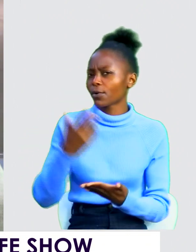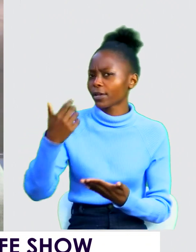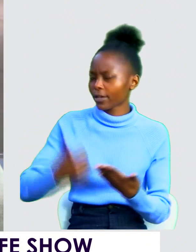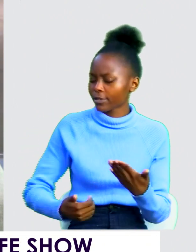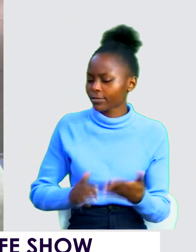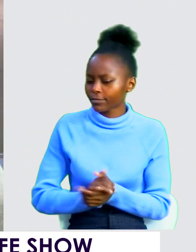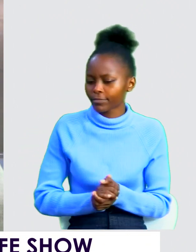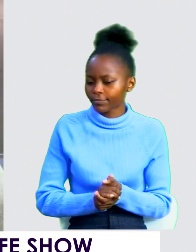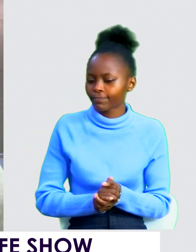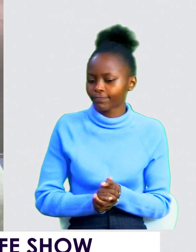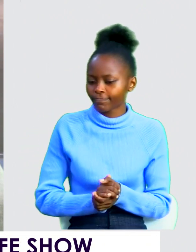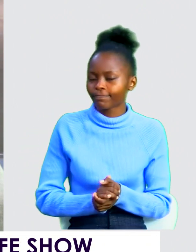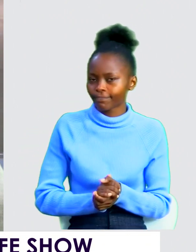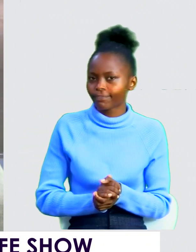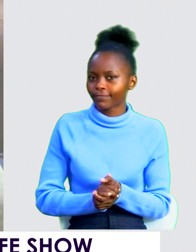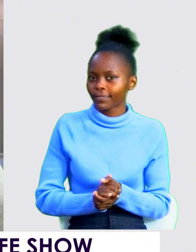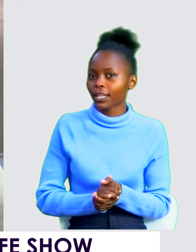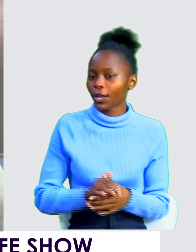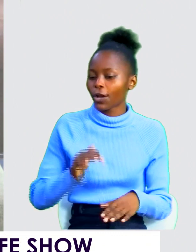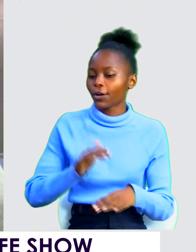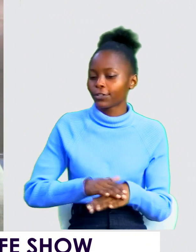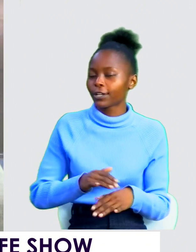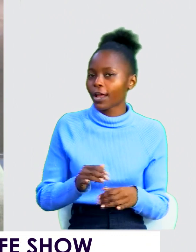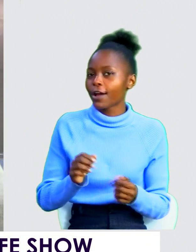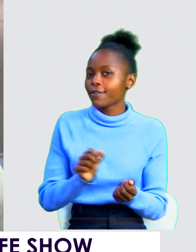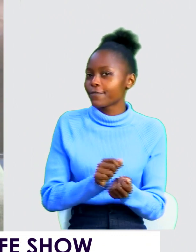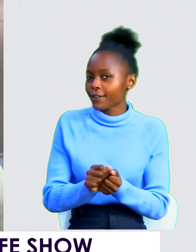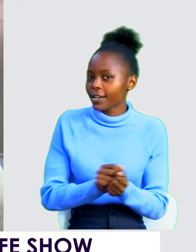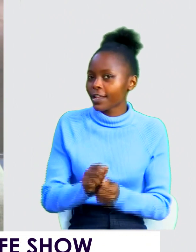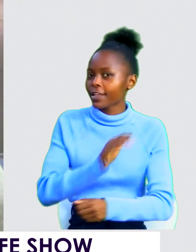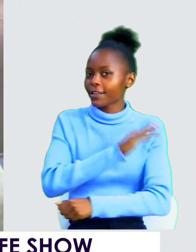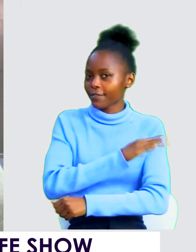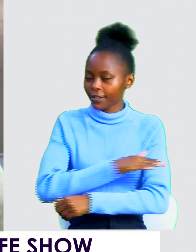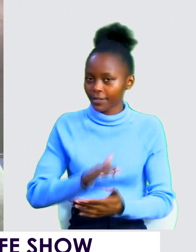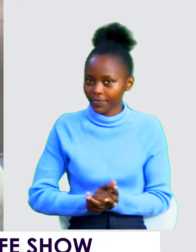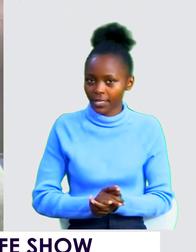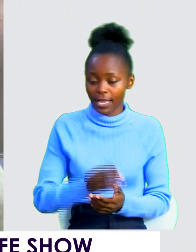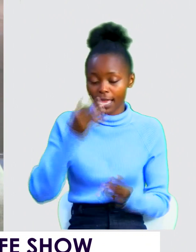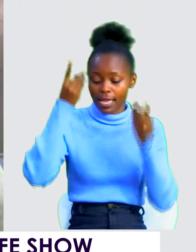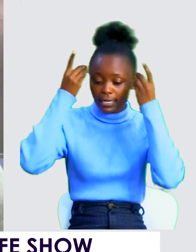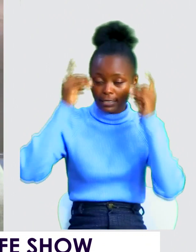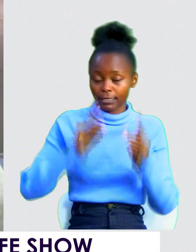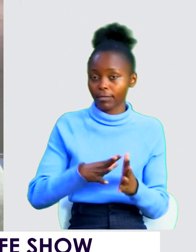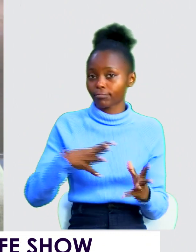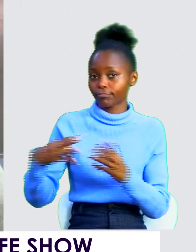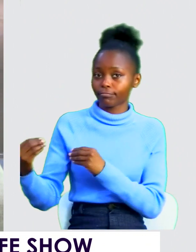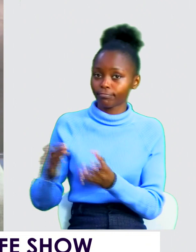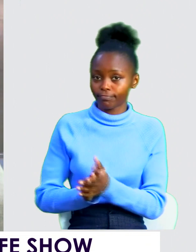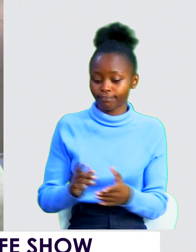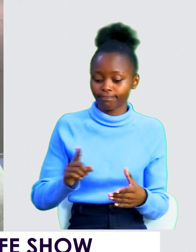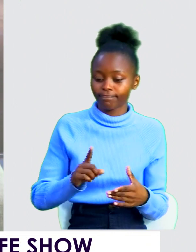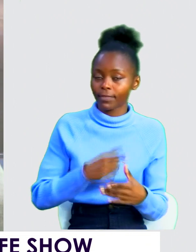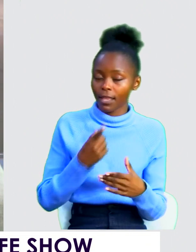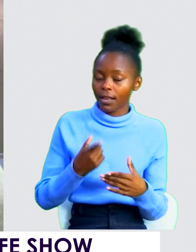them, on a Friday evening, they decided to go and confront the